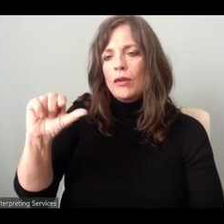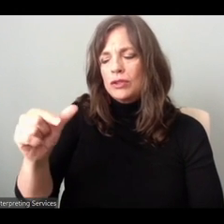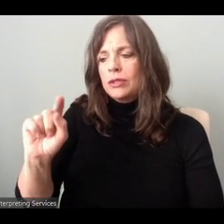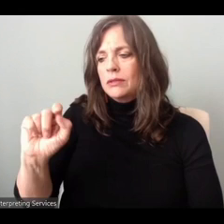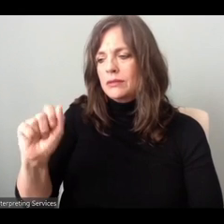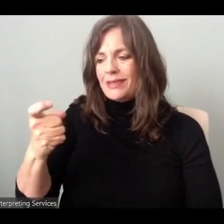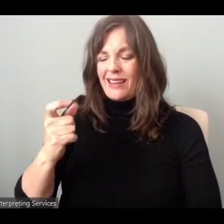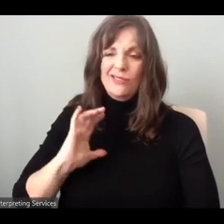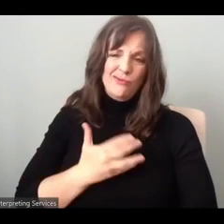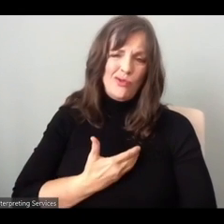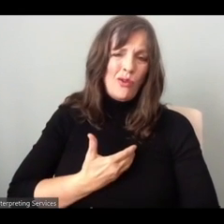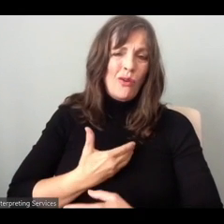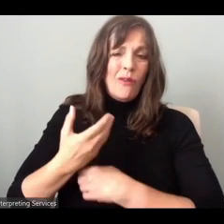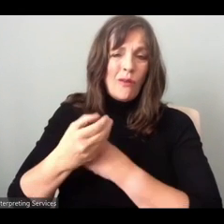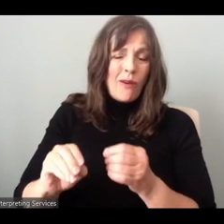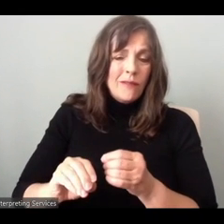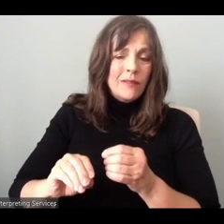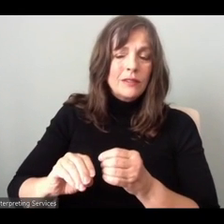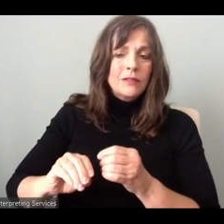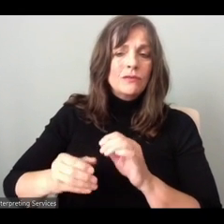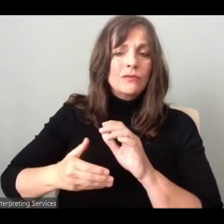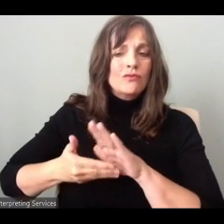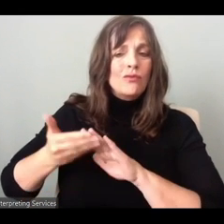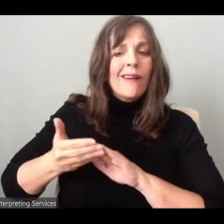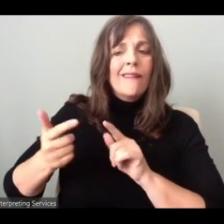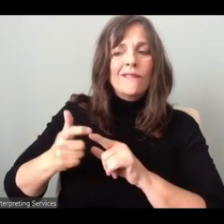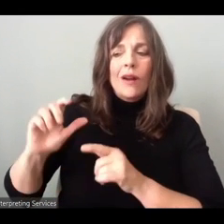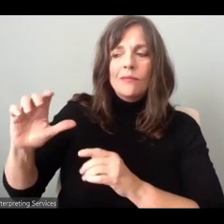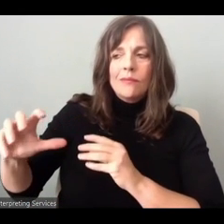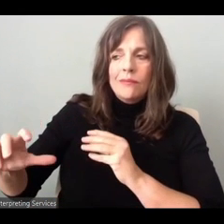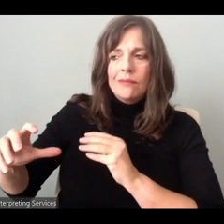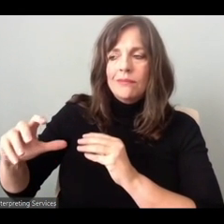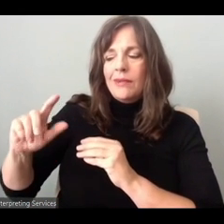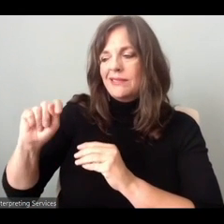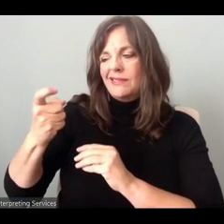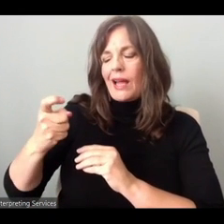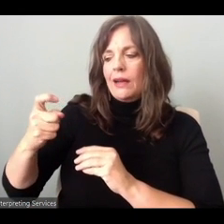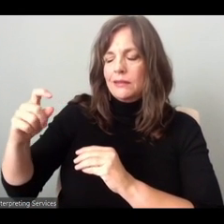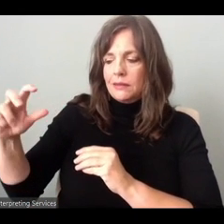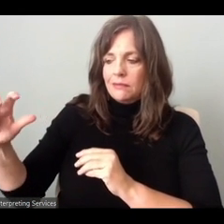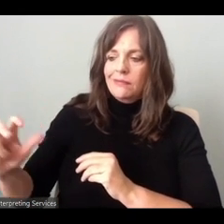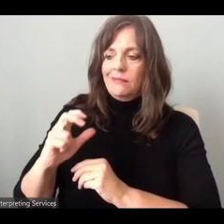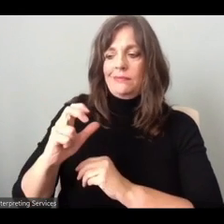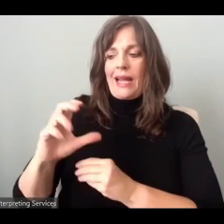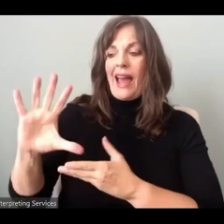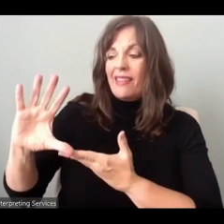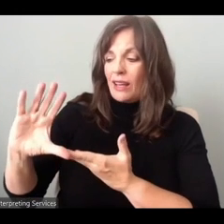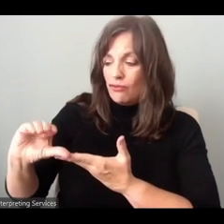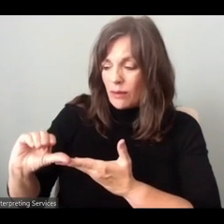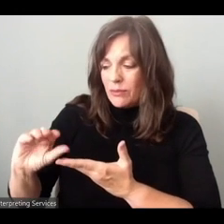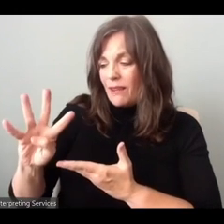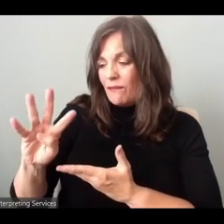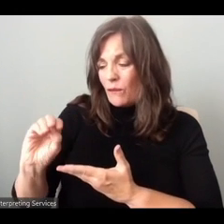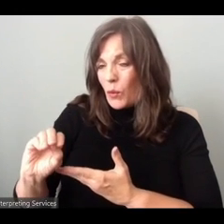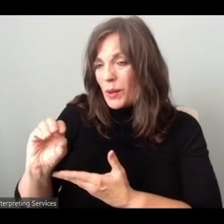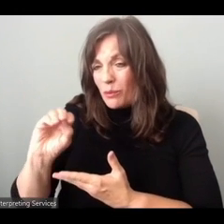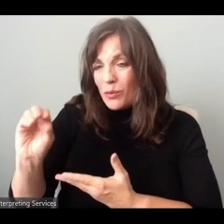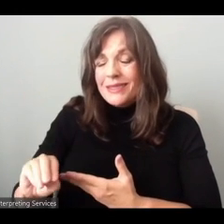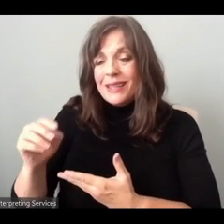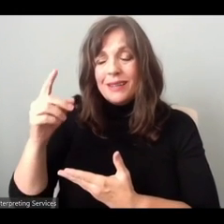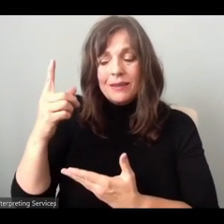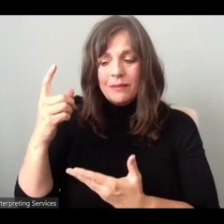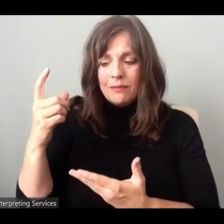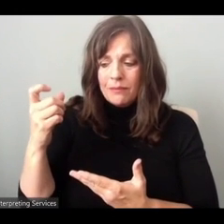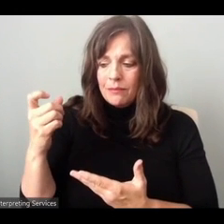talking about. Even when this pandemic is over, we're going to be able to go back outside, and there are